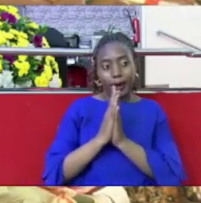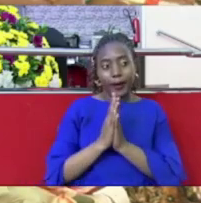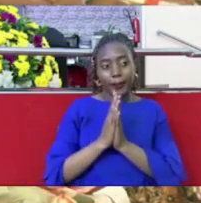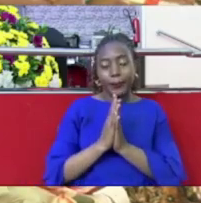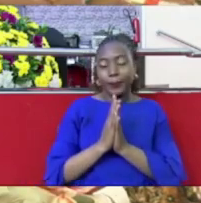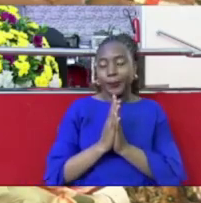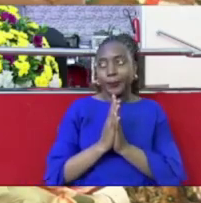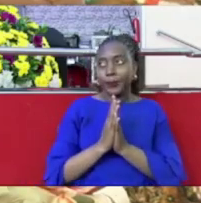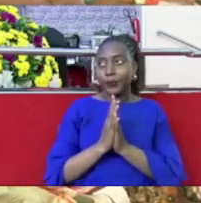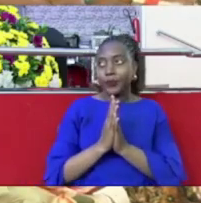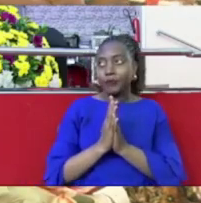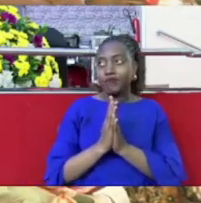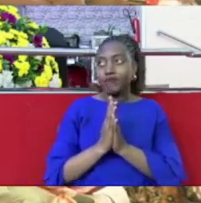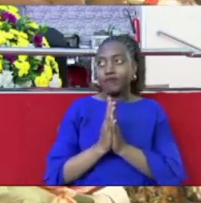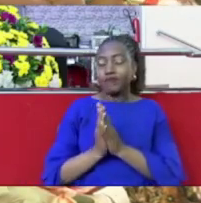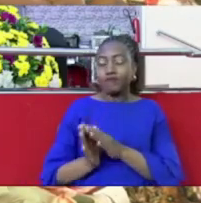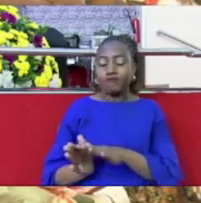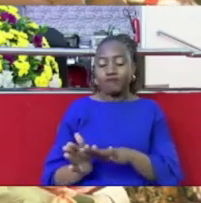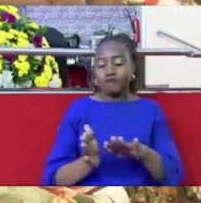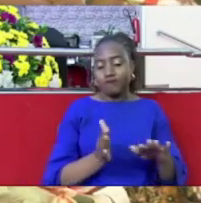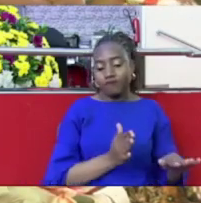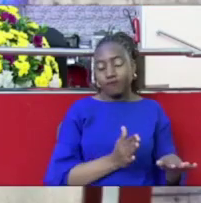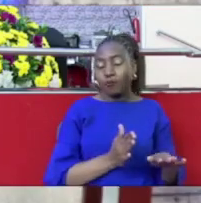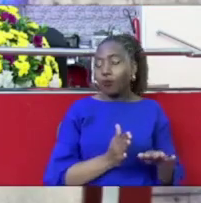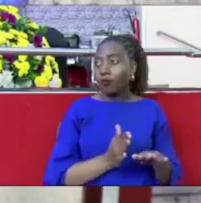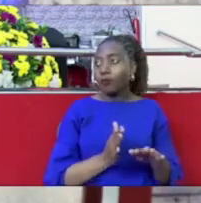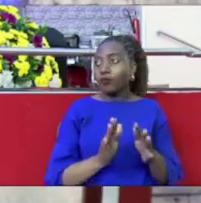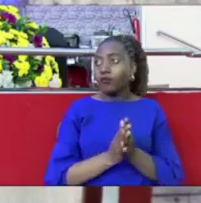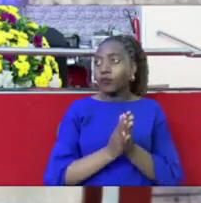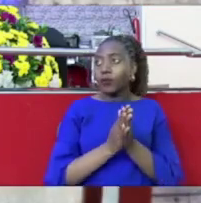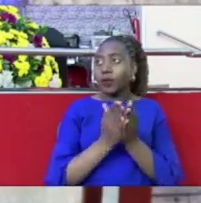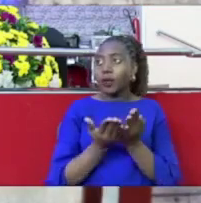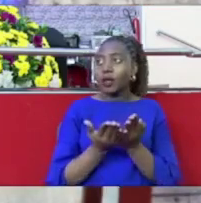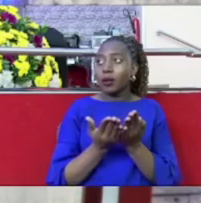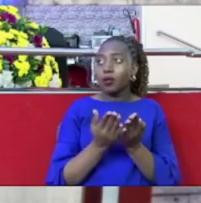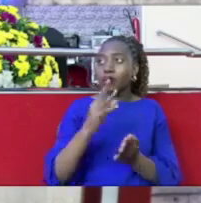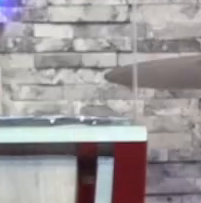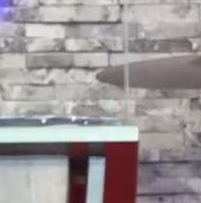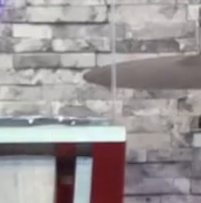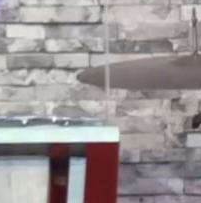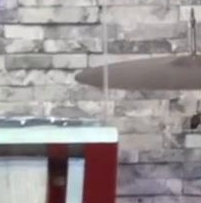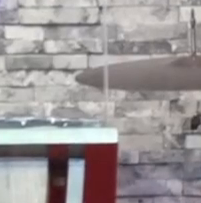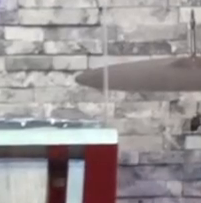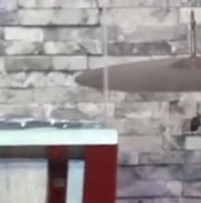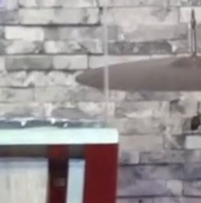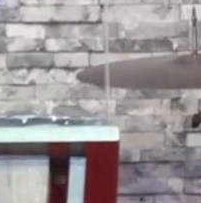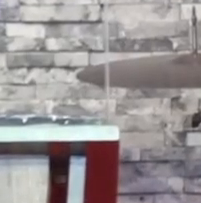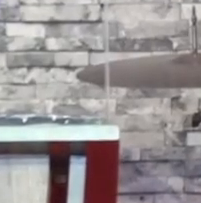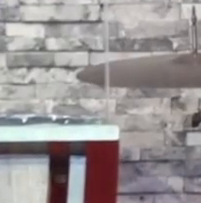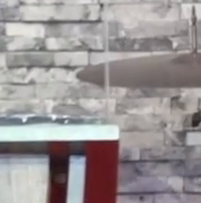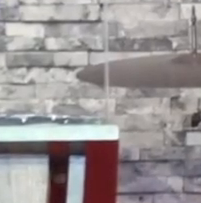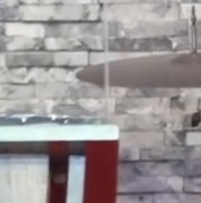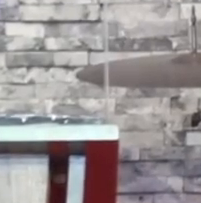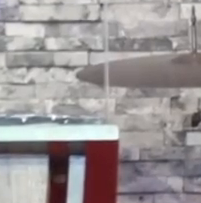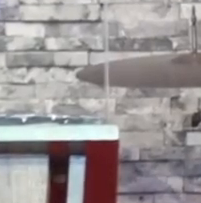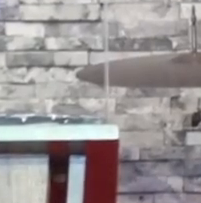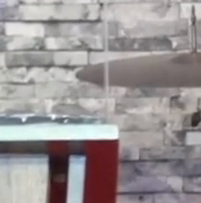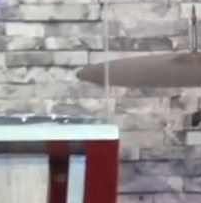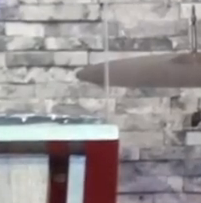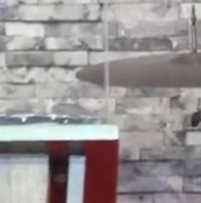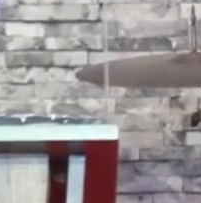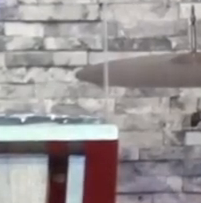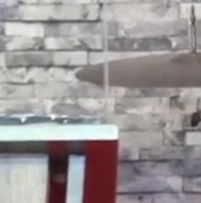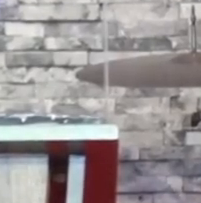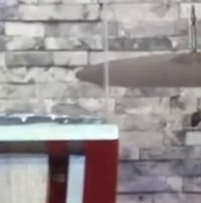turn with me to that book of is it Matthew chapter number 6.